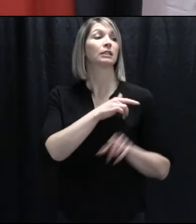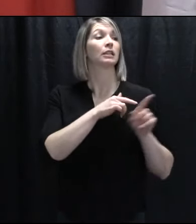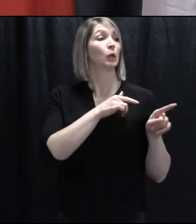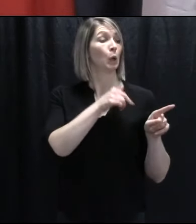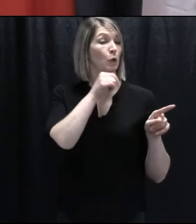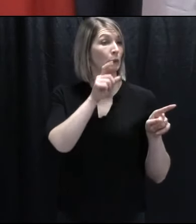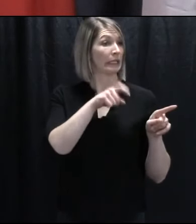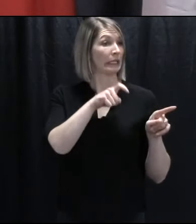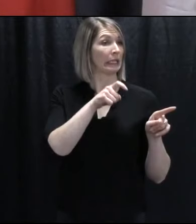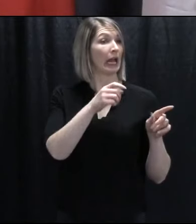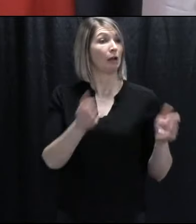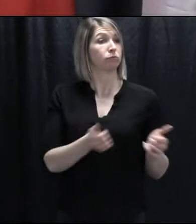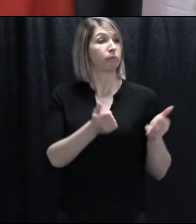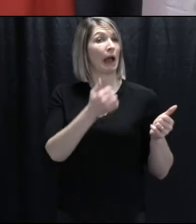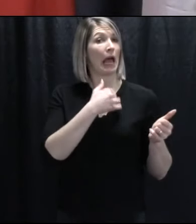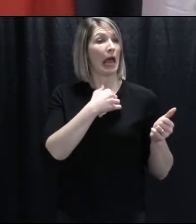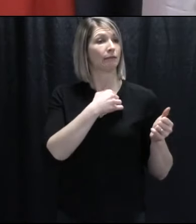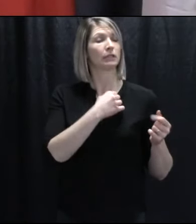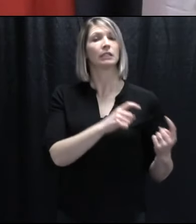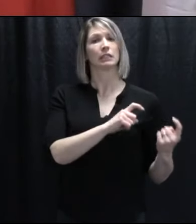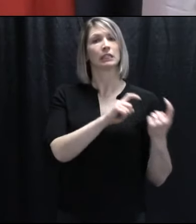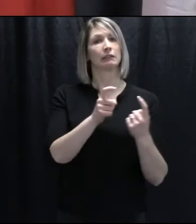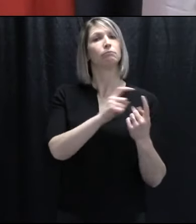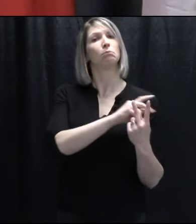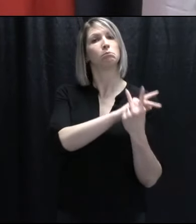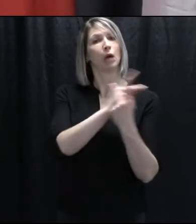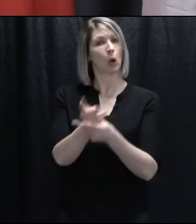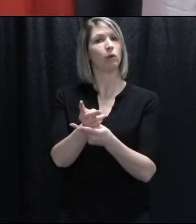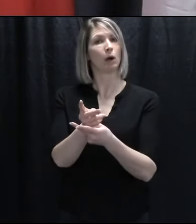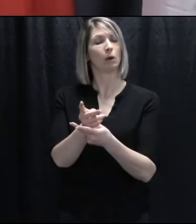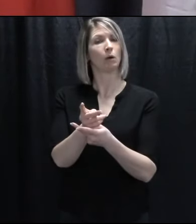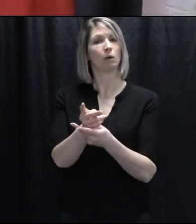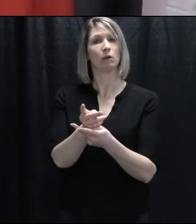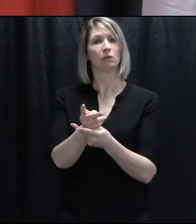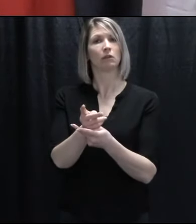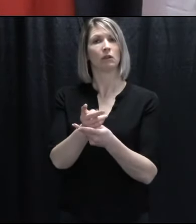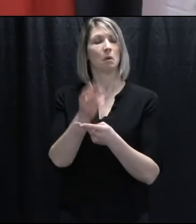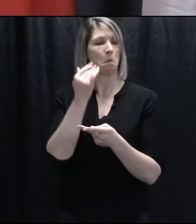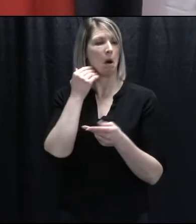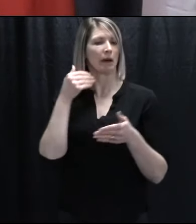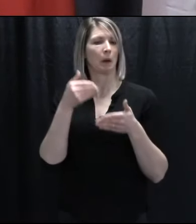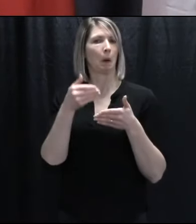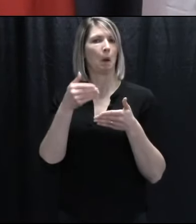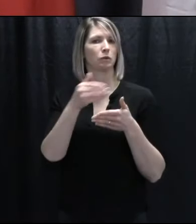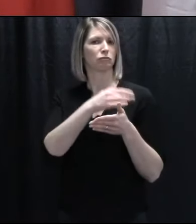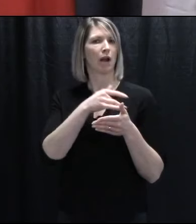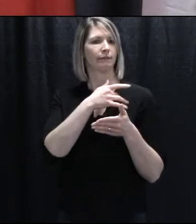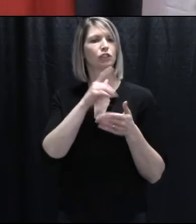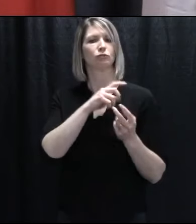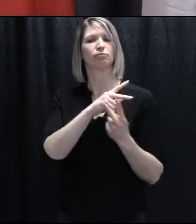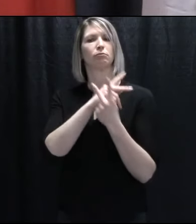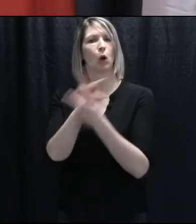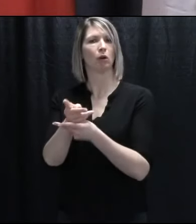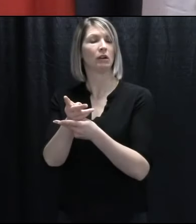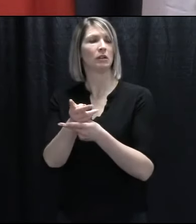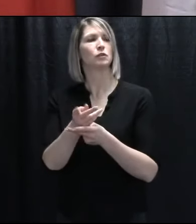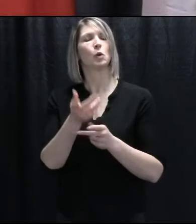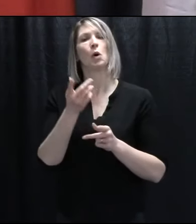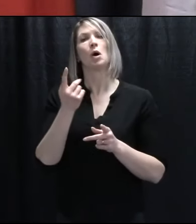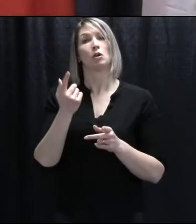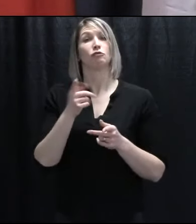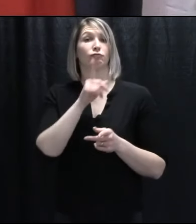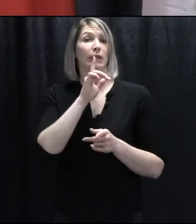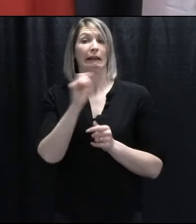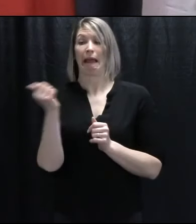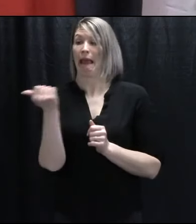that if other provinces are in demand of something like ventilators, as has been just mentioned, that they too are willing to cooperate with any